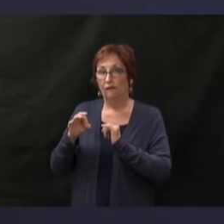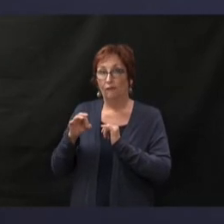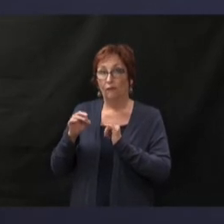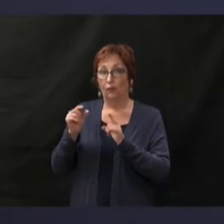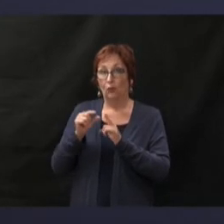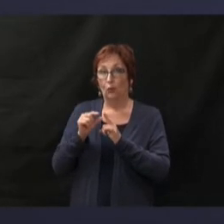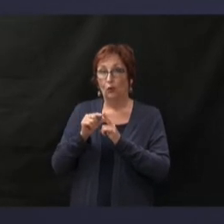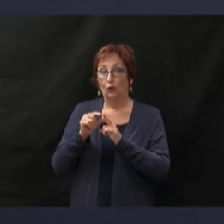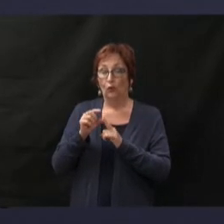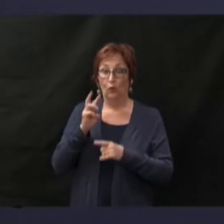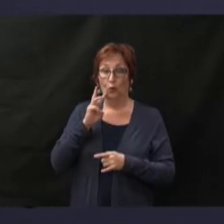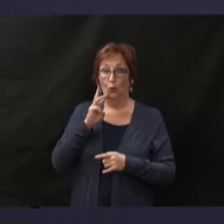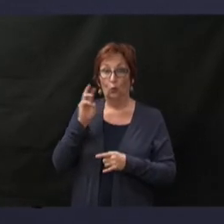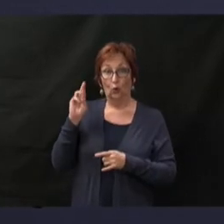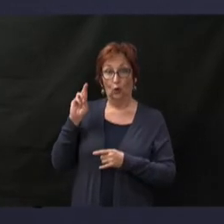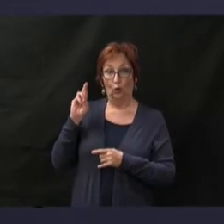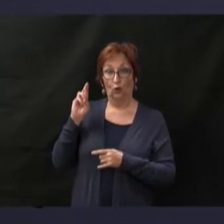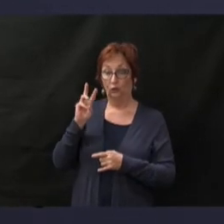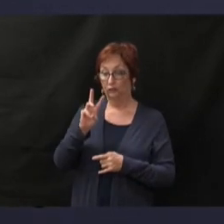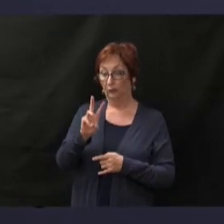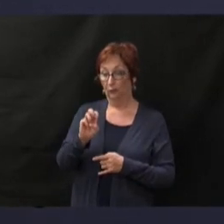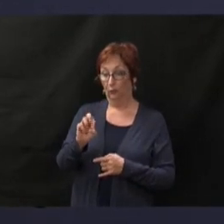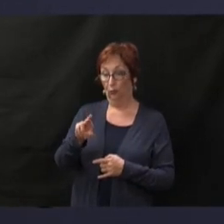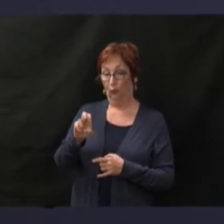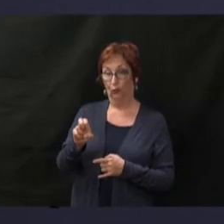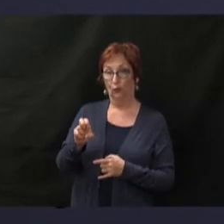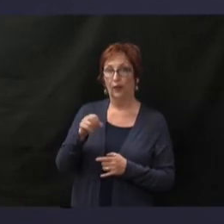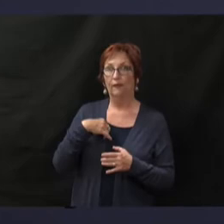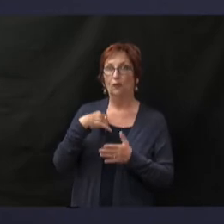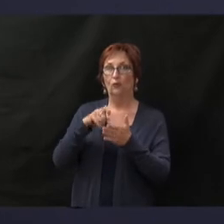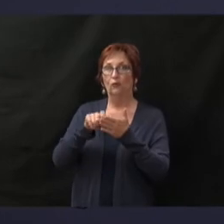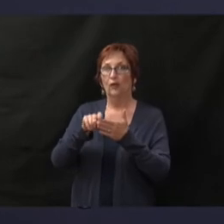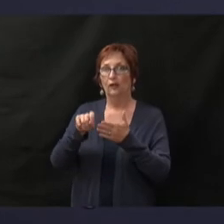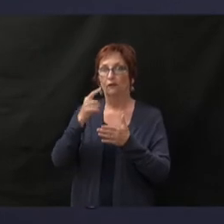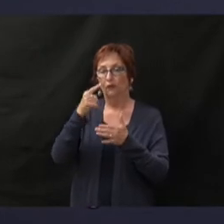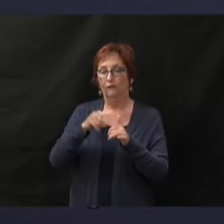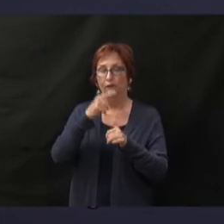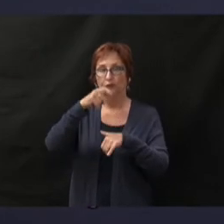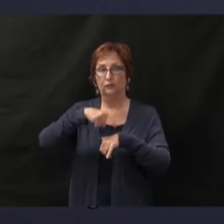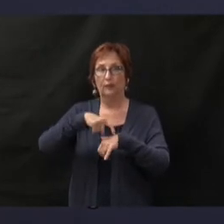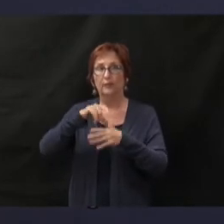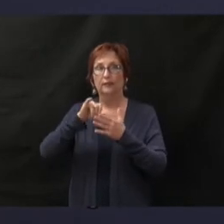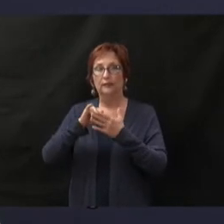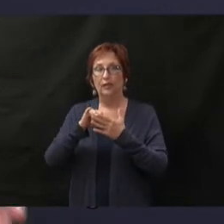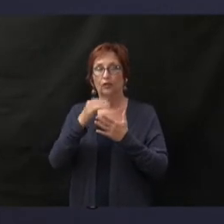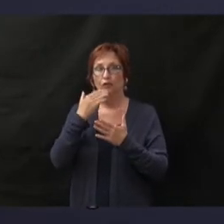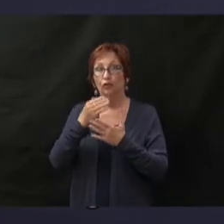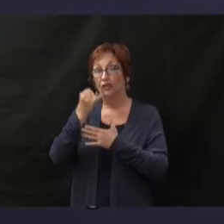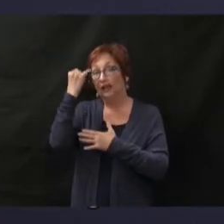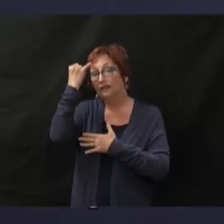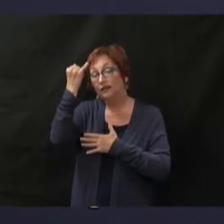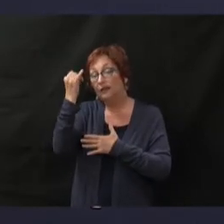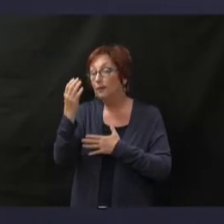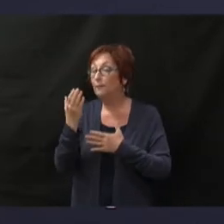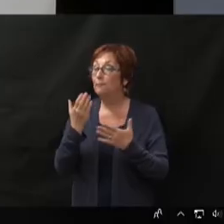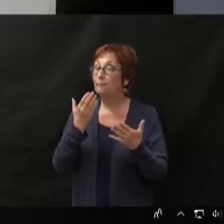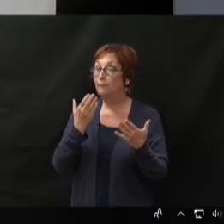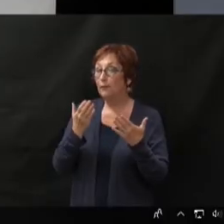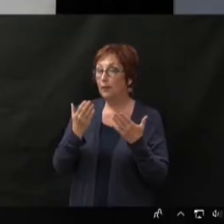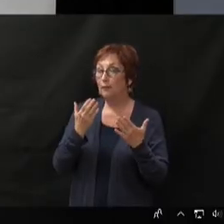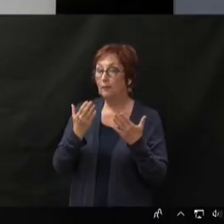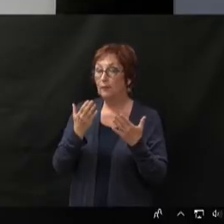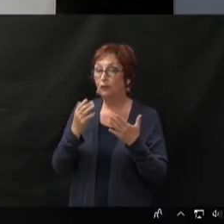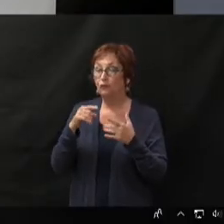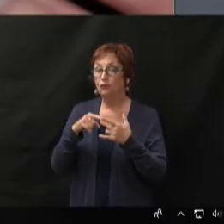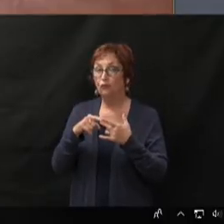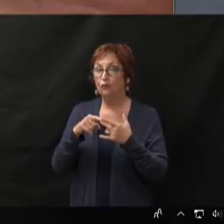word were and they were writing it the first time, would it be a good idea